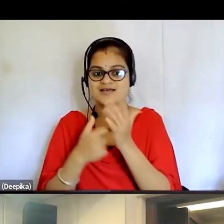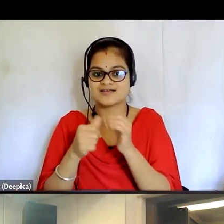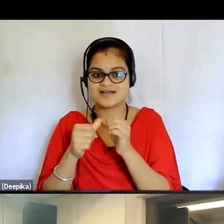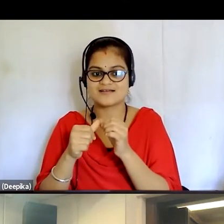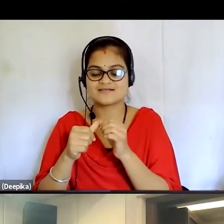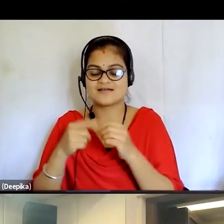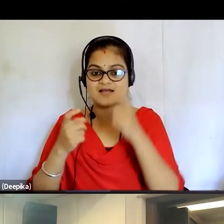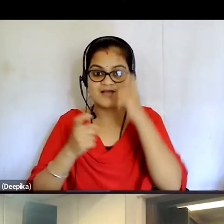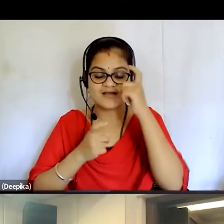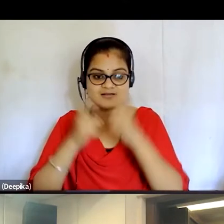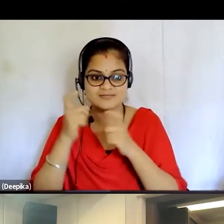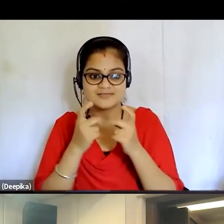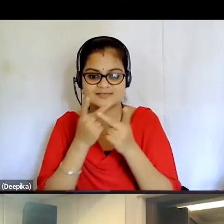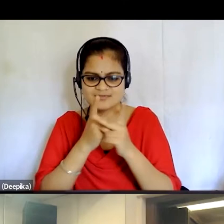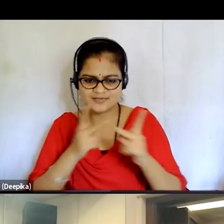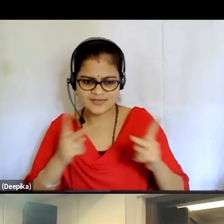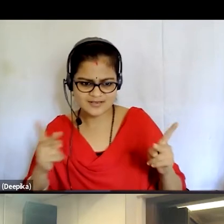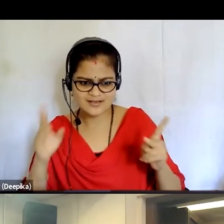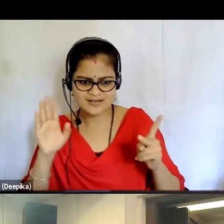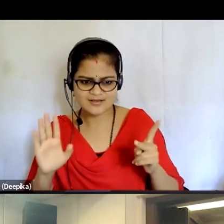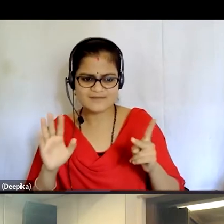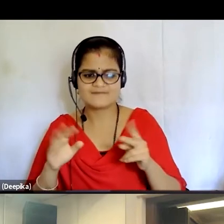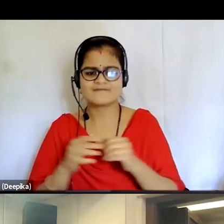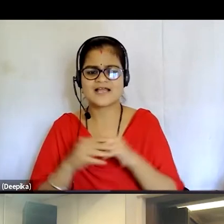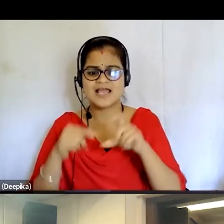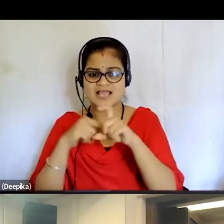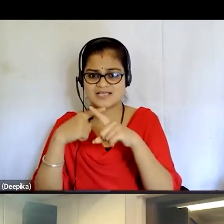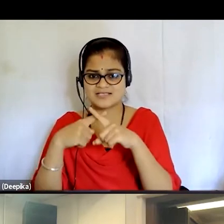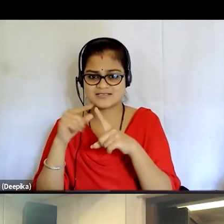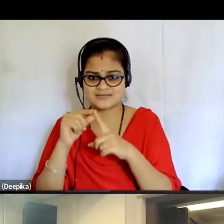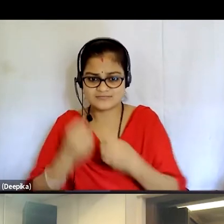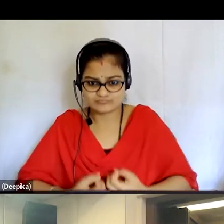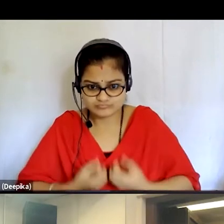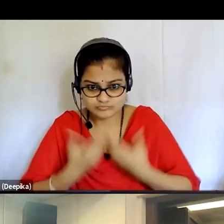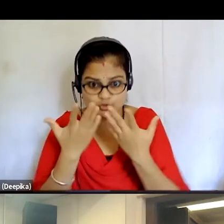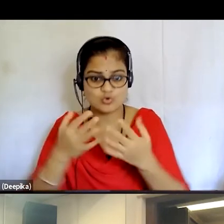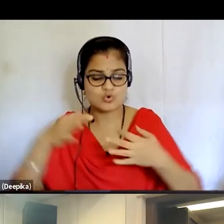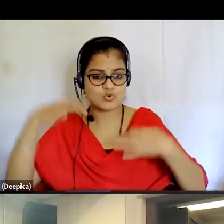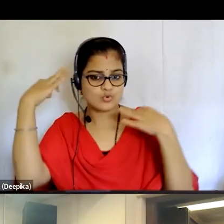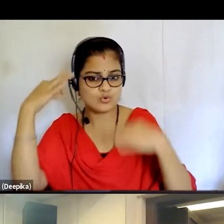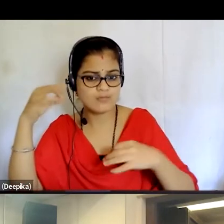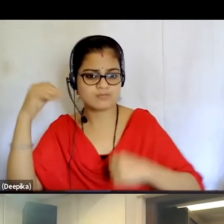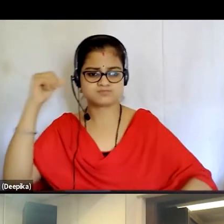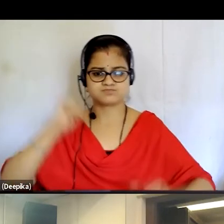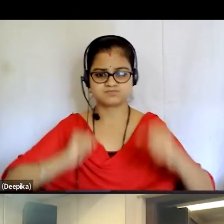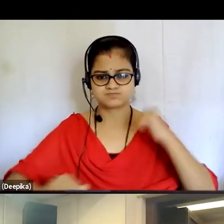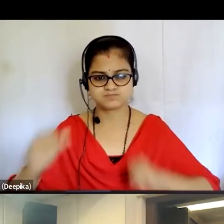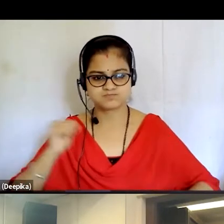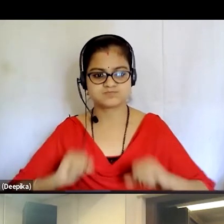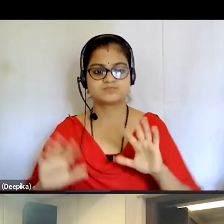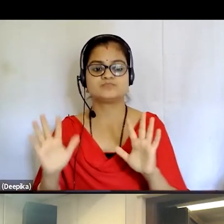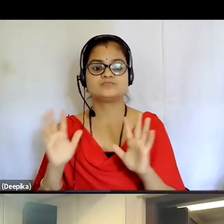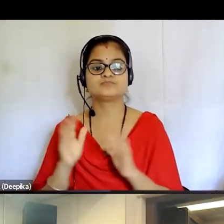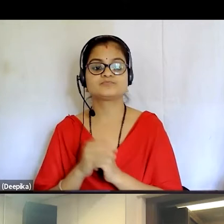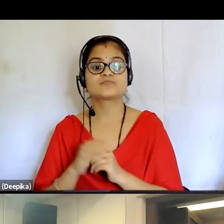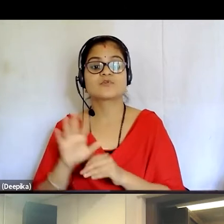expression, cutting across any kind of artistic expression, be it dance, be it drama, be it